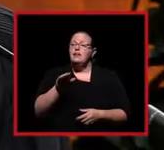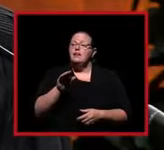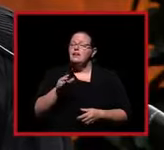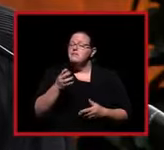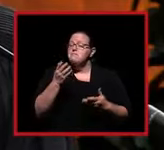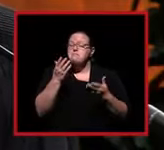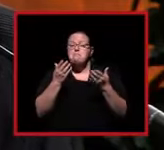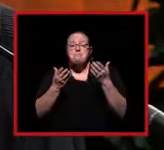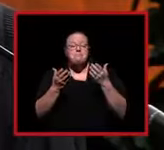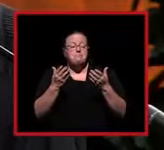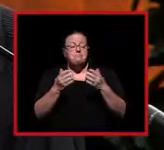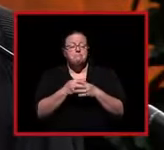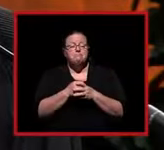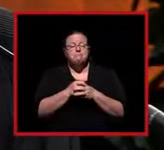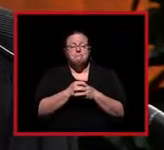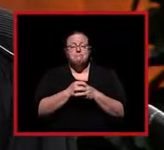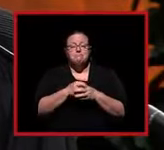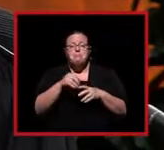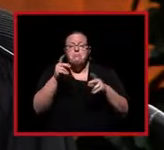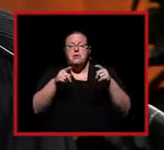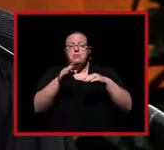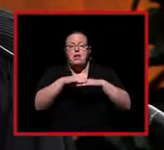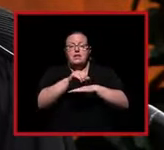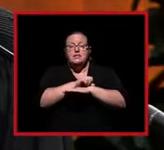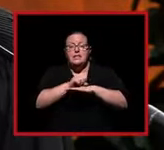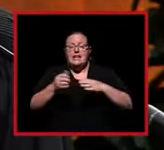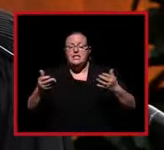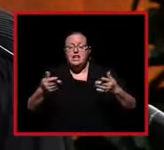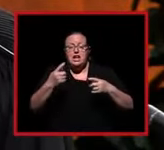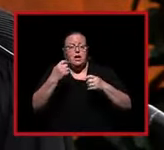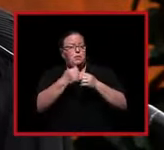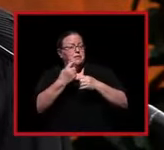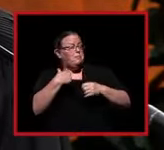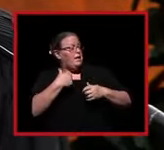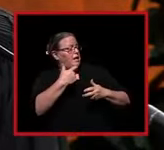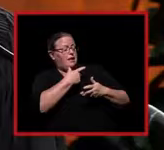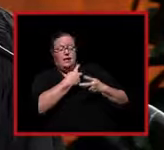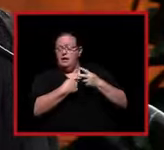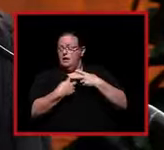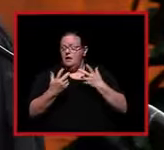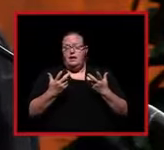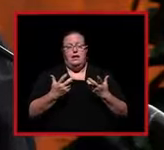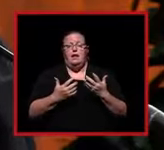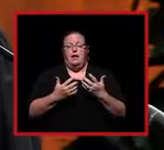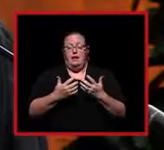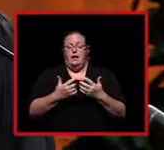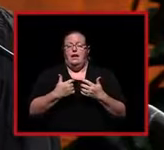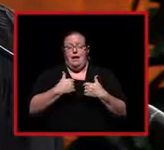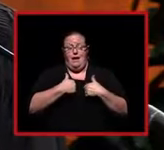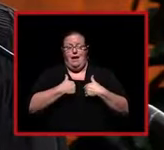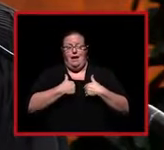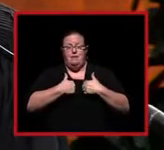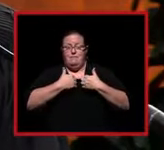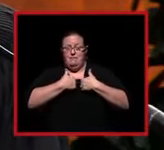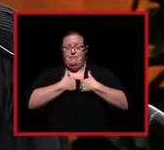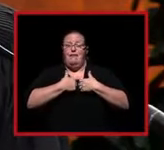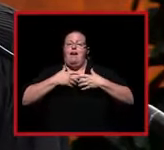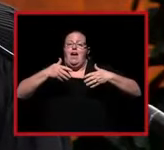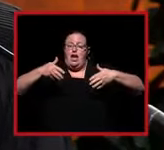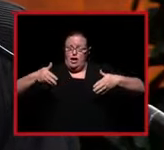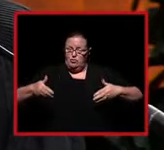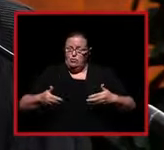Perhaps no one on this stage understands the importance of resiliency more than the person I am now proud to